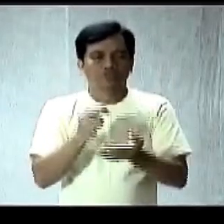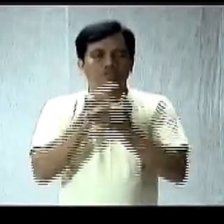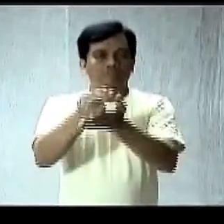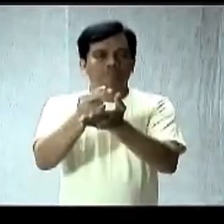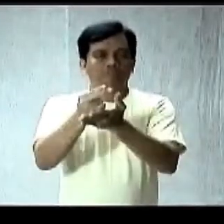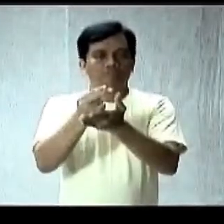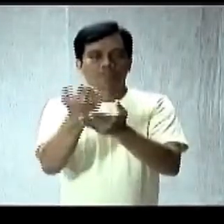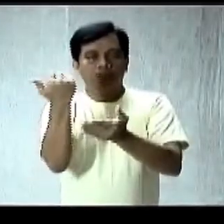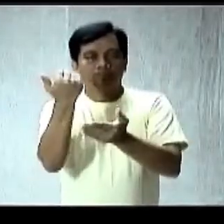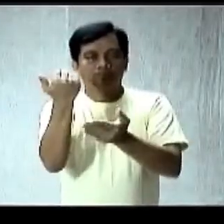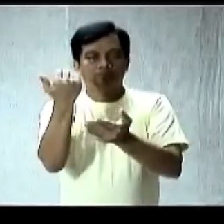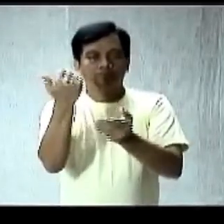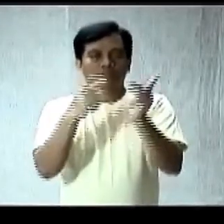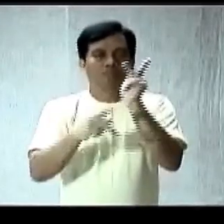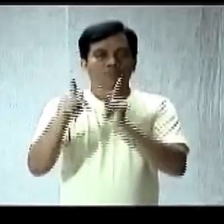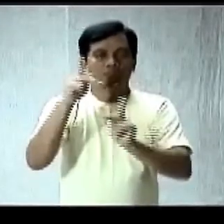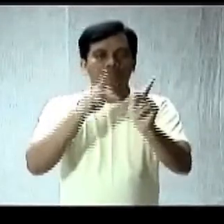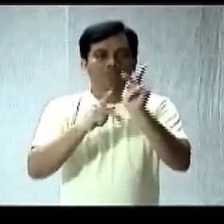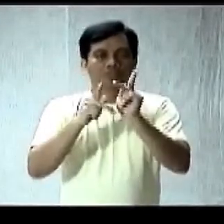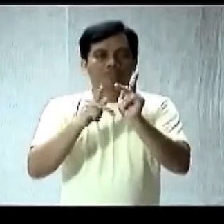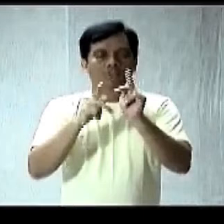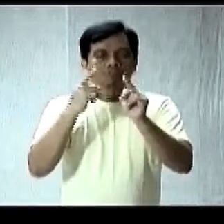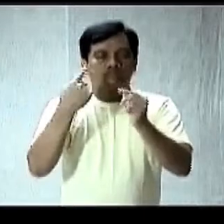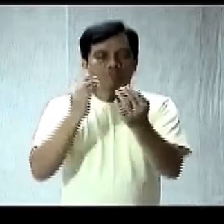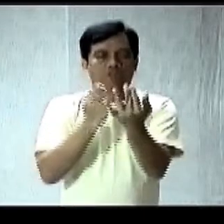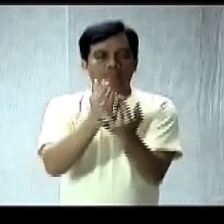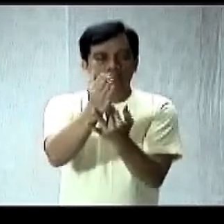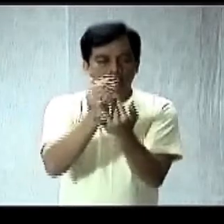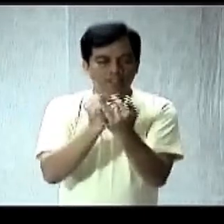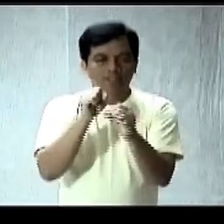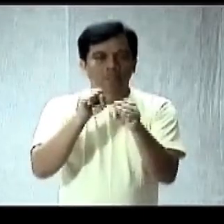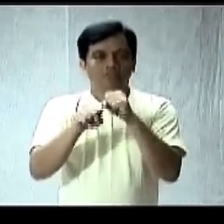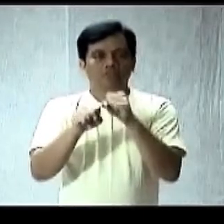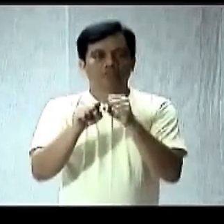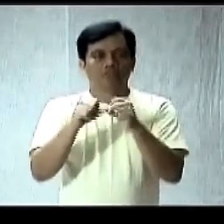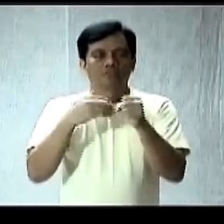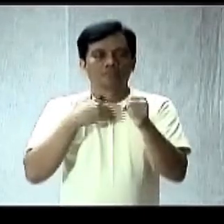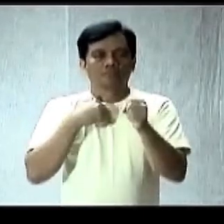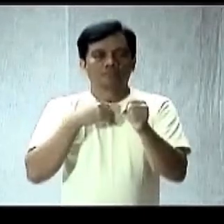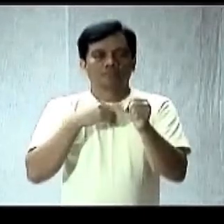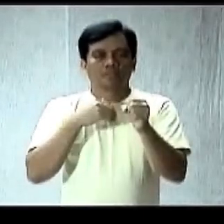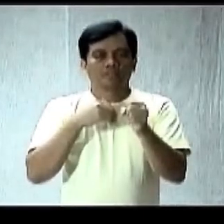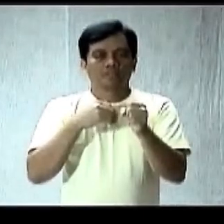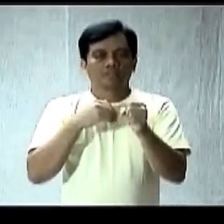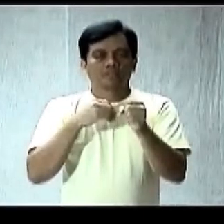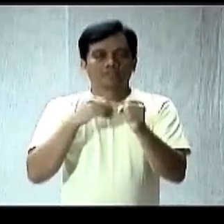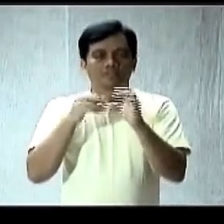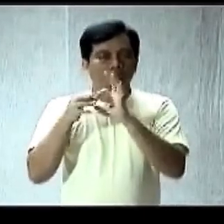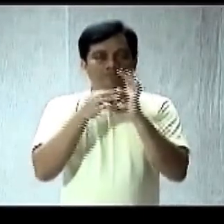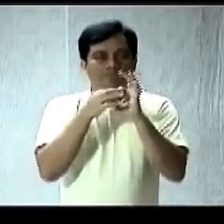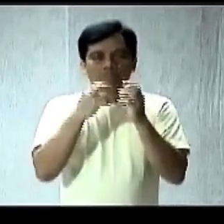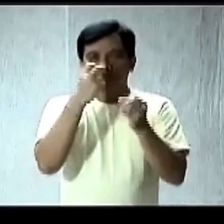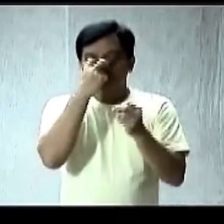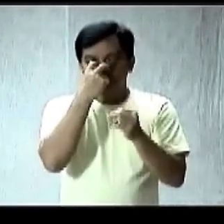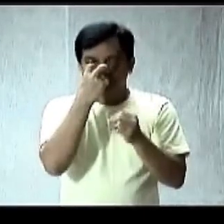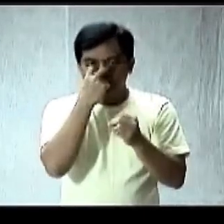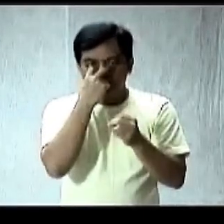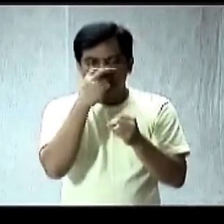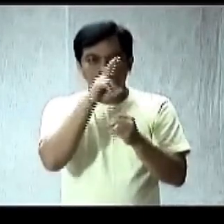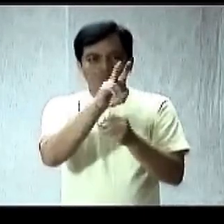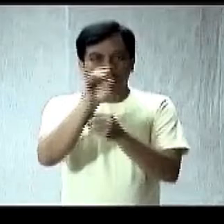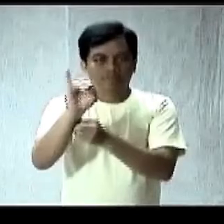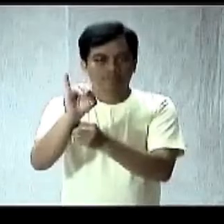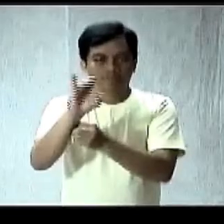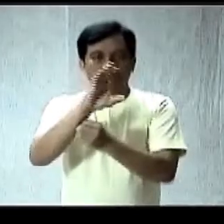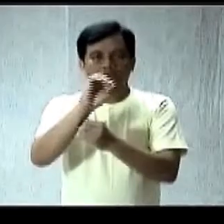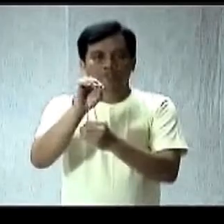to help those people in terms of accessibility, so that my fellow visually impaired or